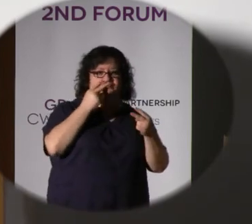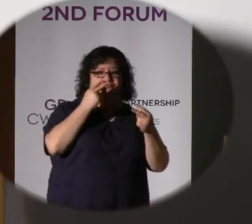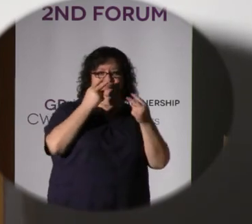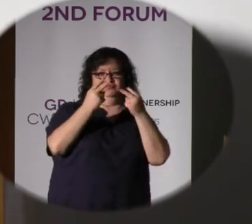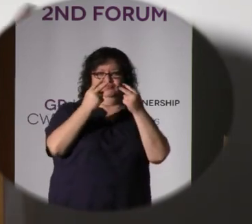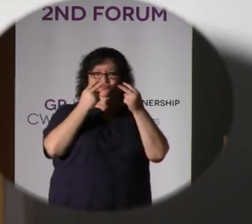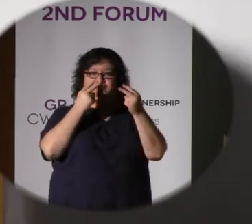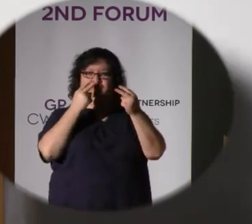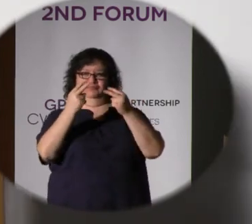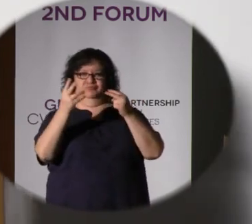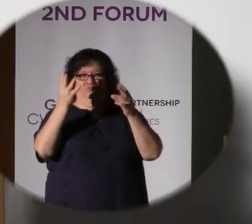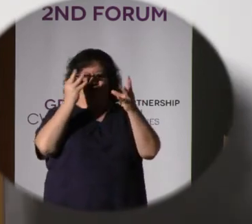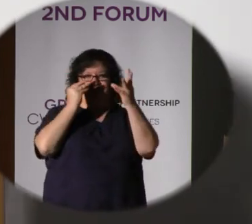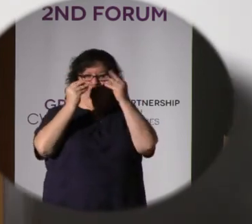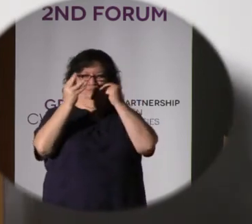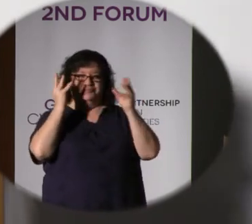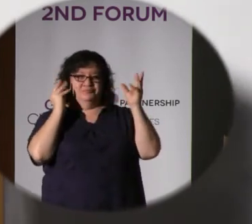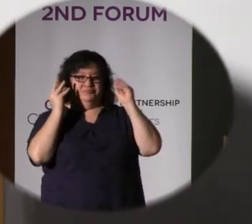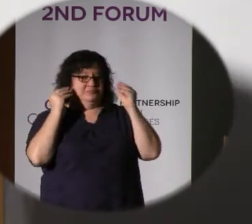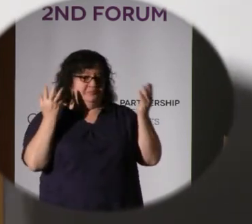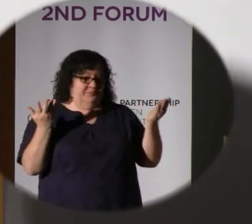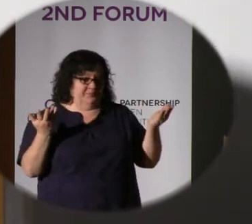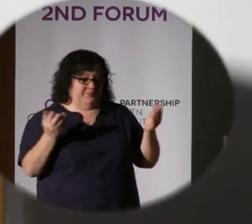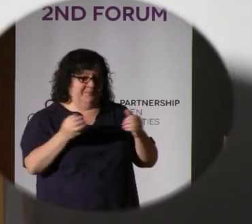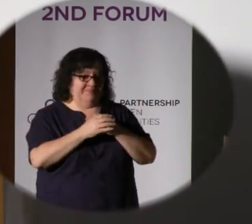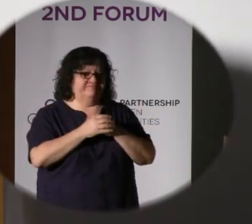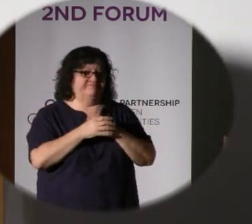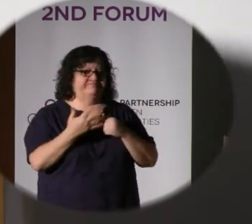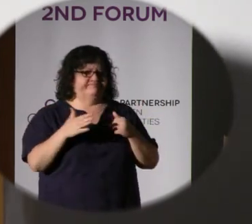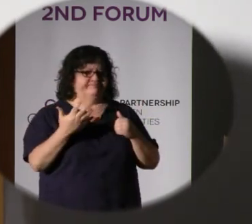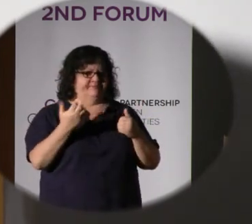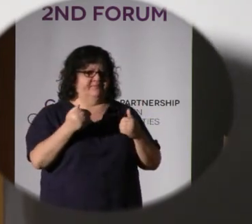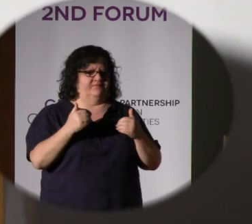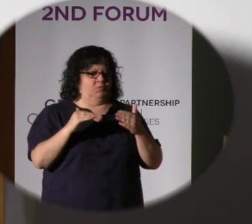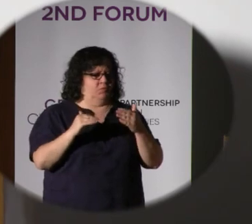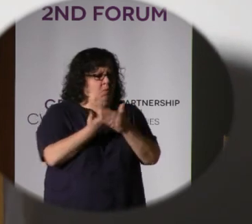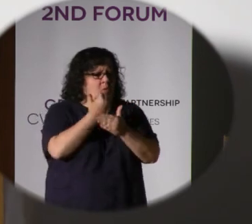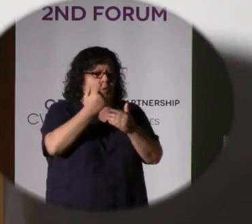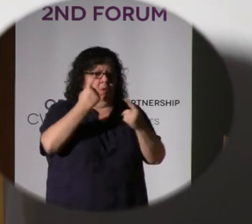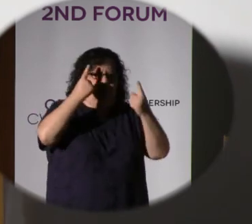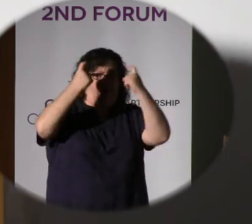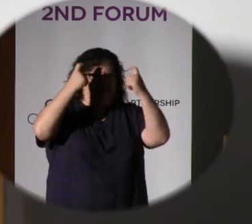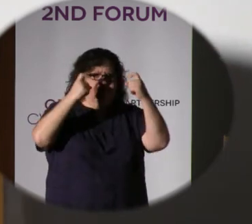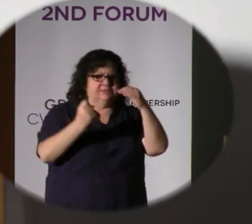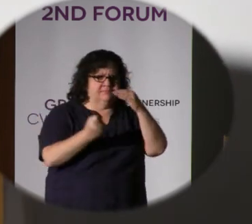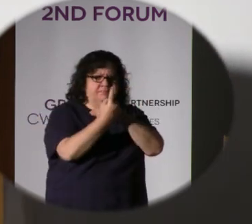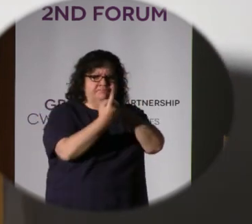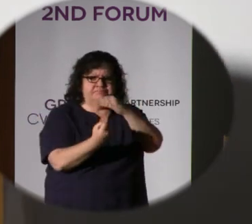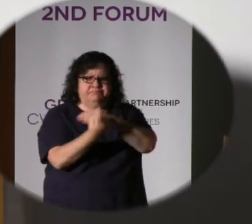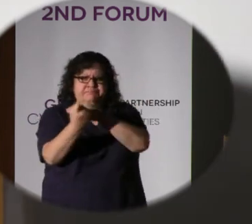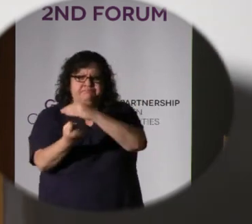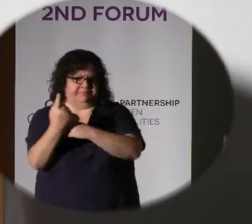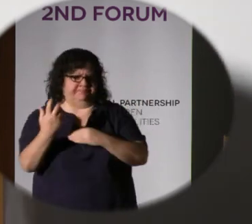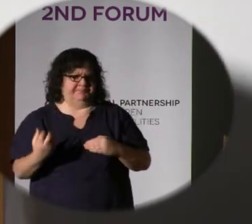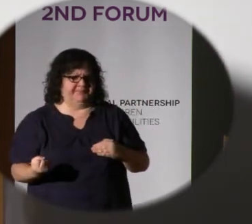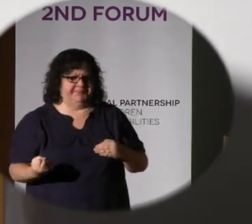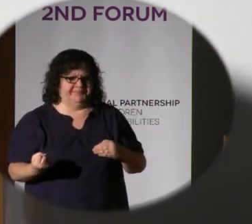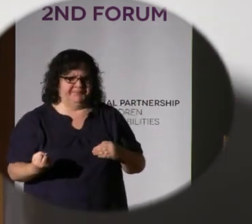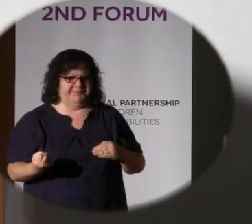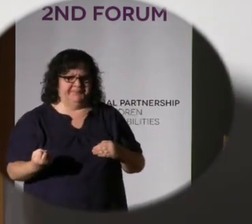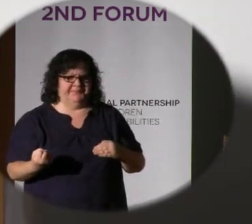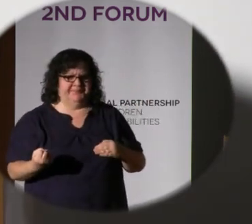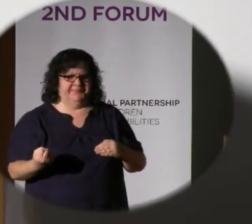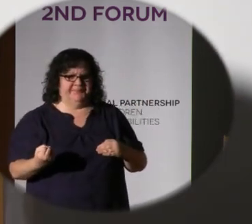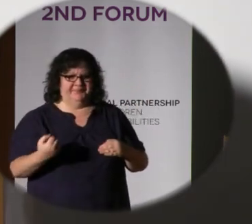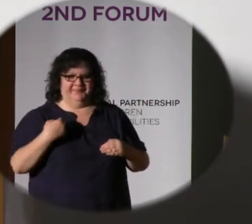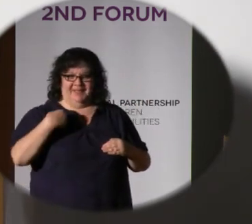some innovative things, as Nora has said, going on. I think these innovative approaches are things that